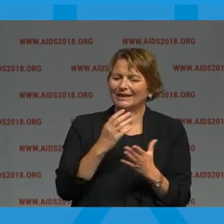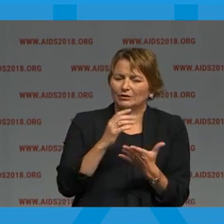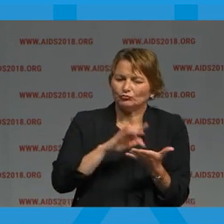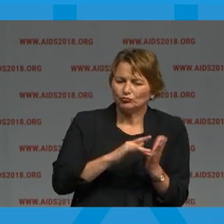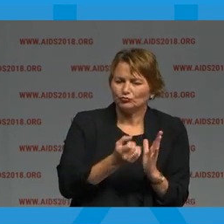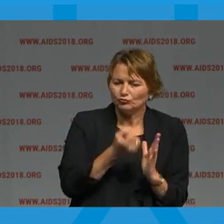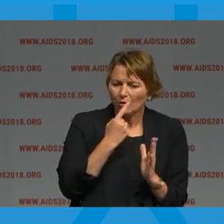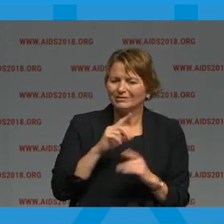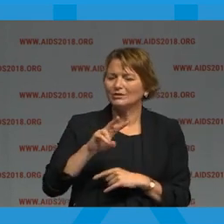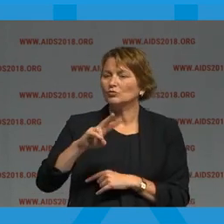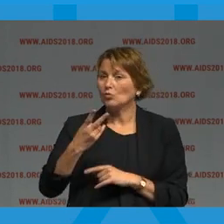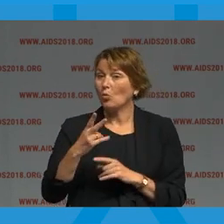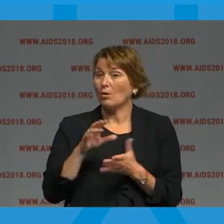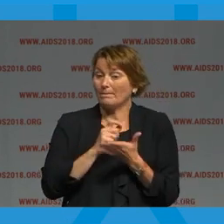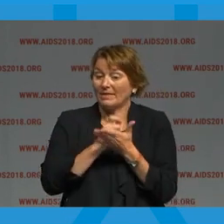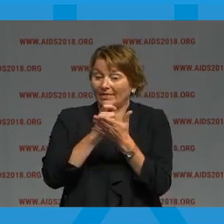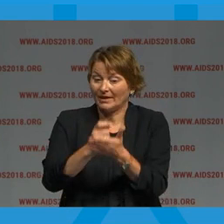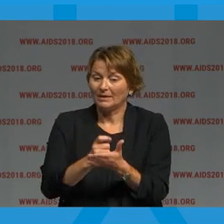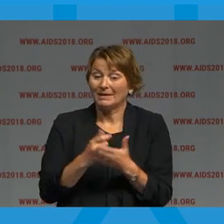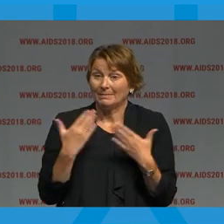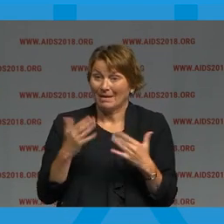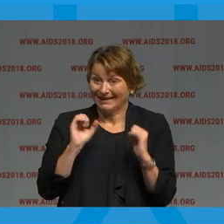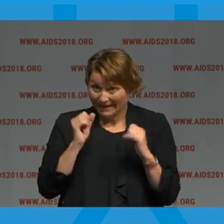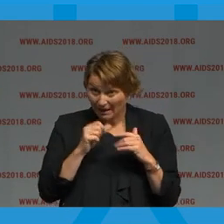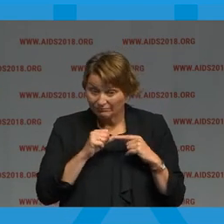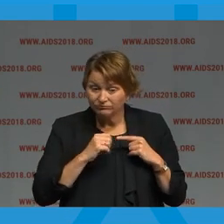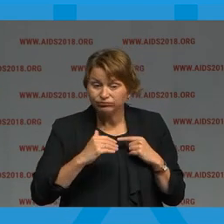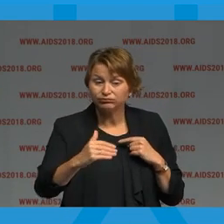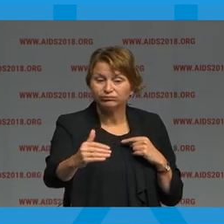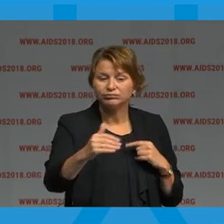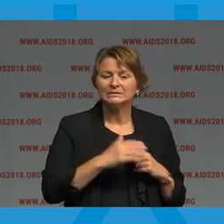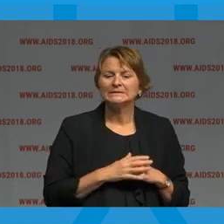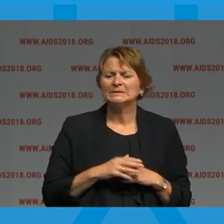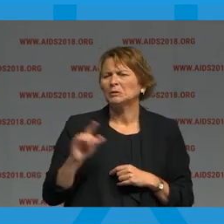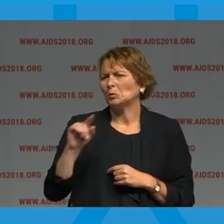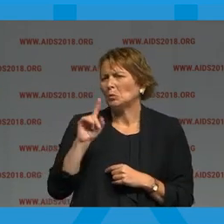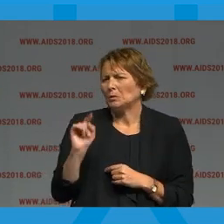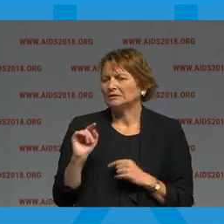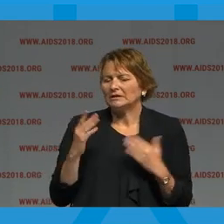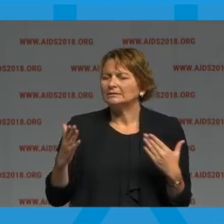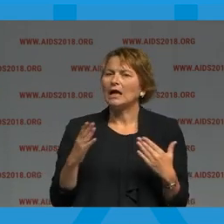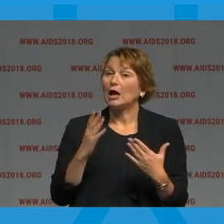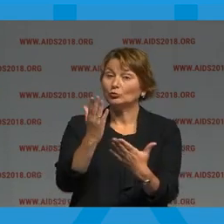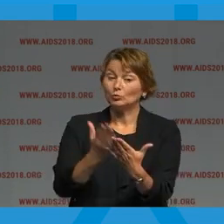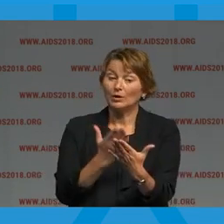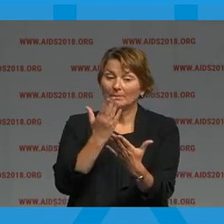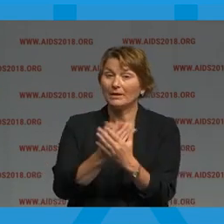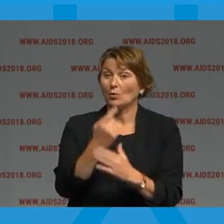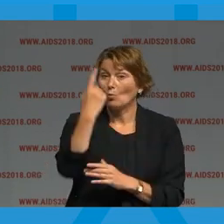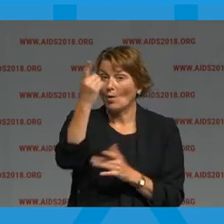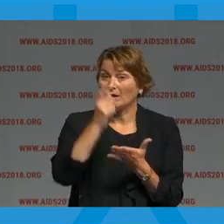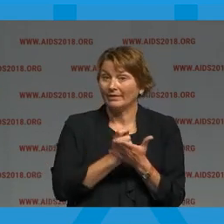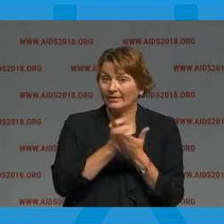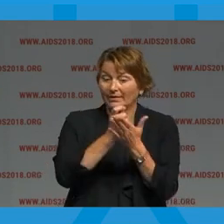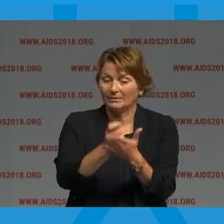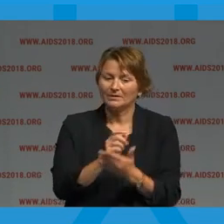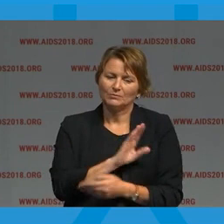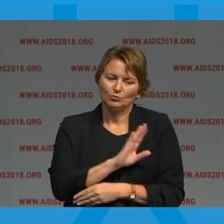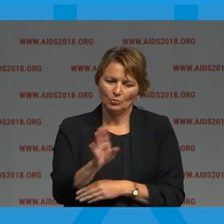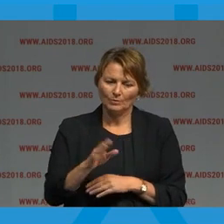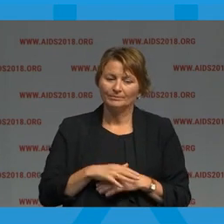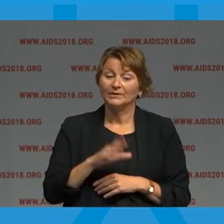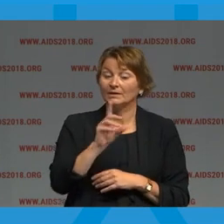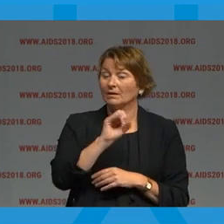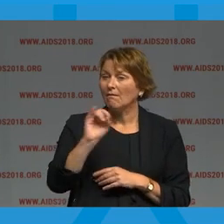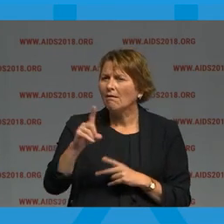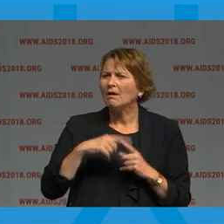and durability still remains as a question mark. They are definitely not recommended as monotherapy. DDI and adherence are